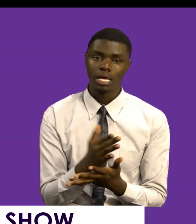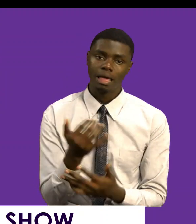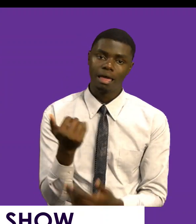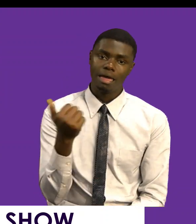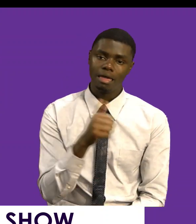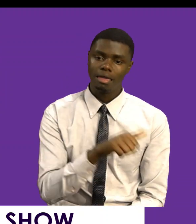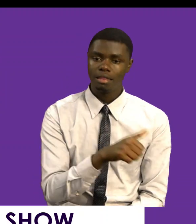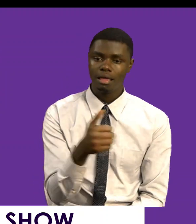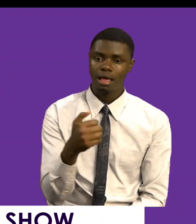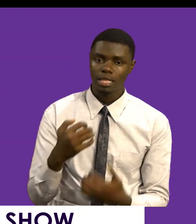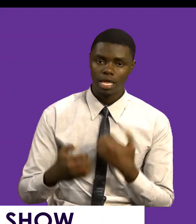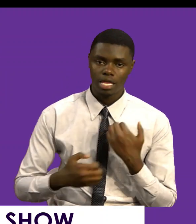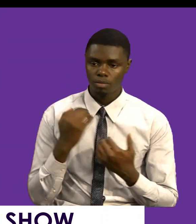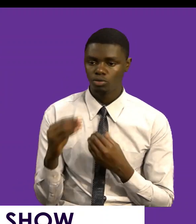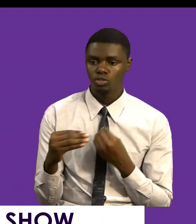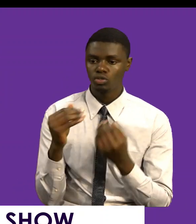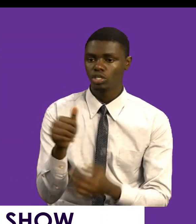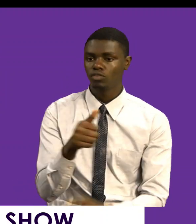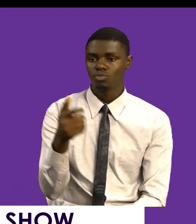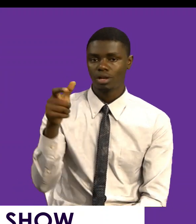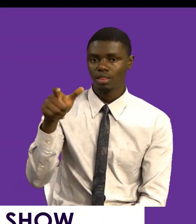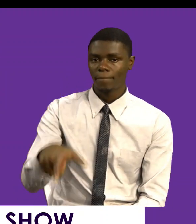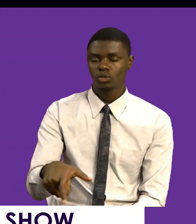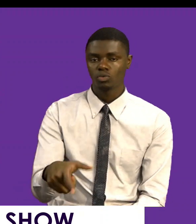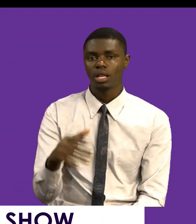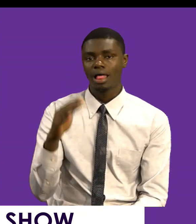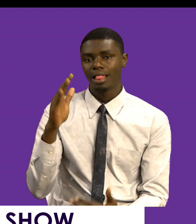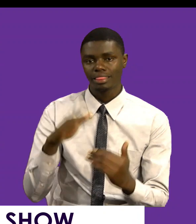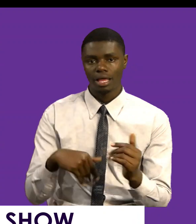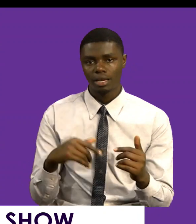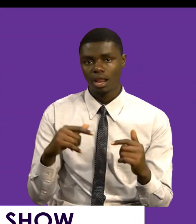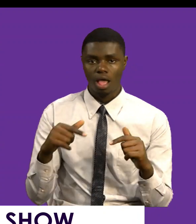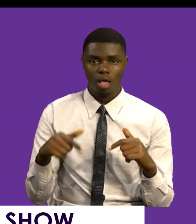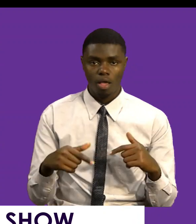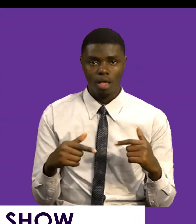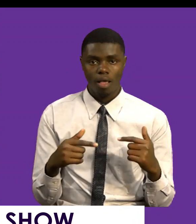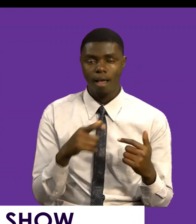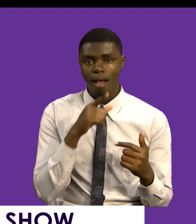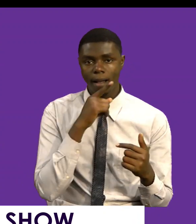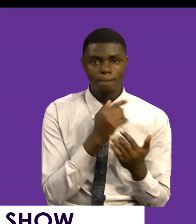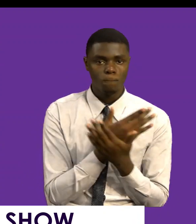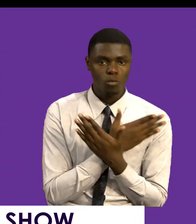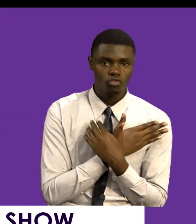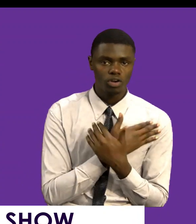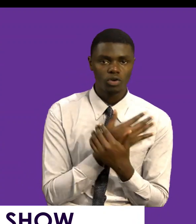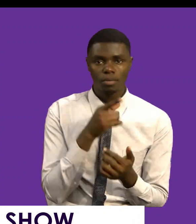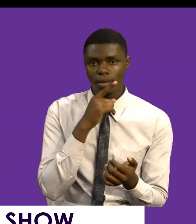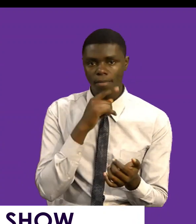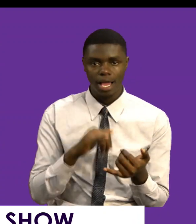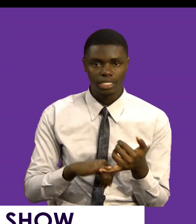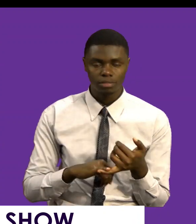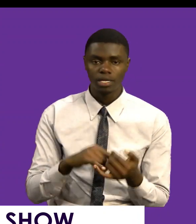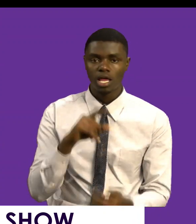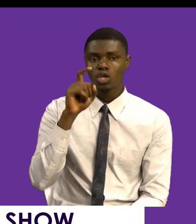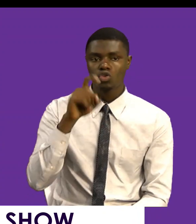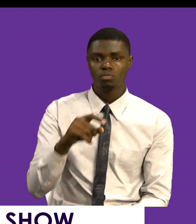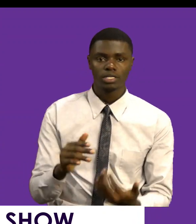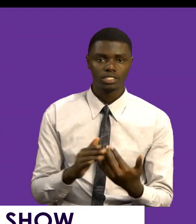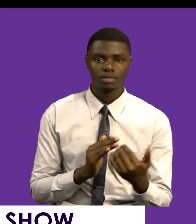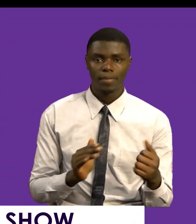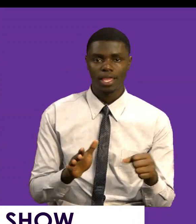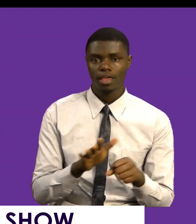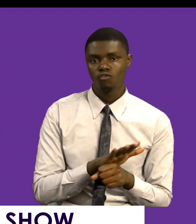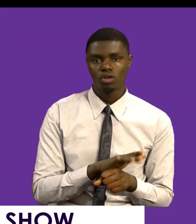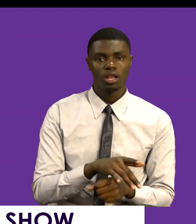Any other emotion you give to other person apart from your boyfriend or your husband, you need to be